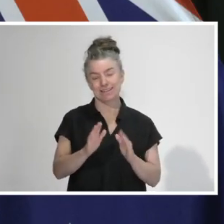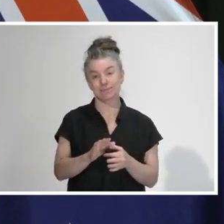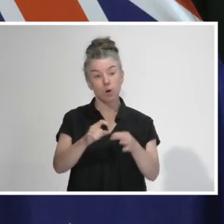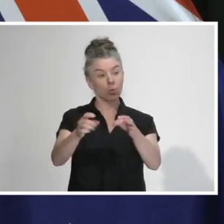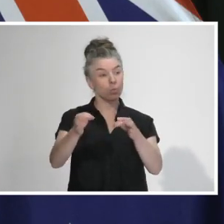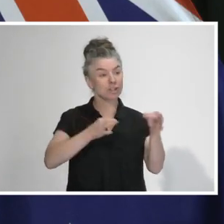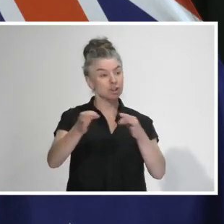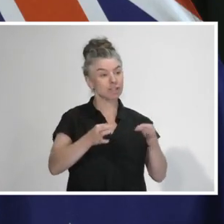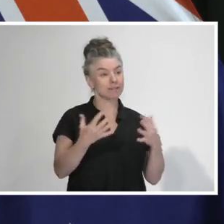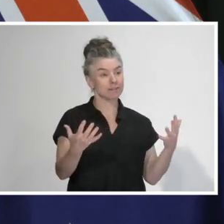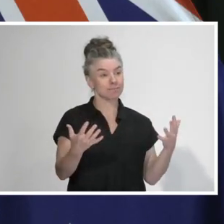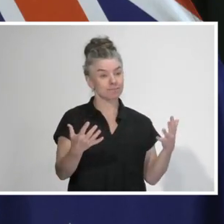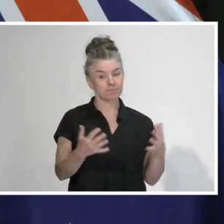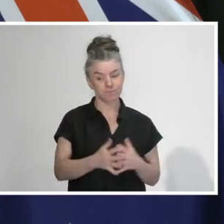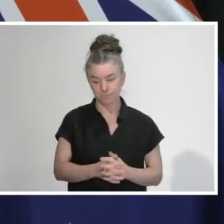government's